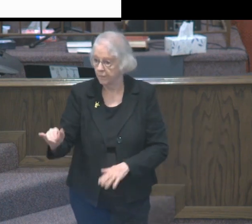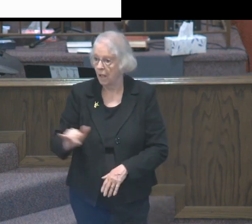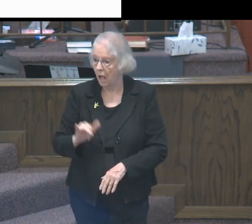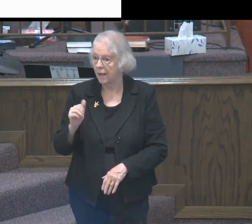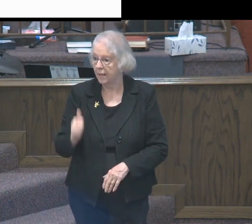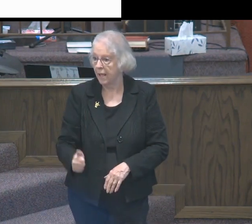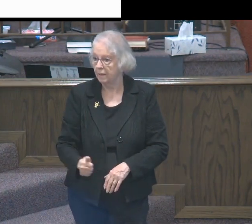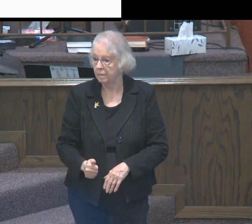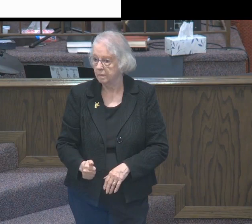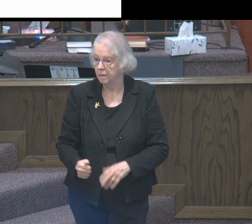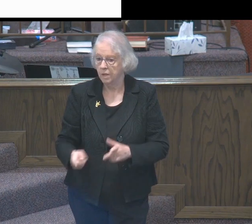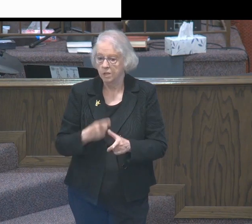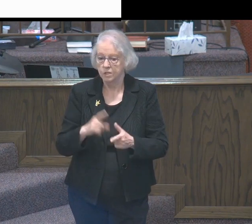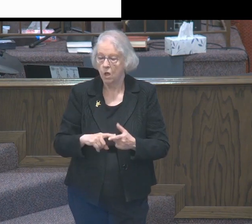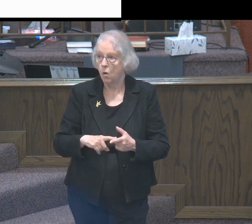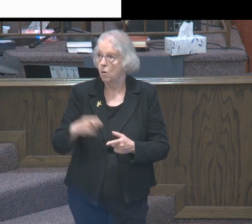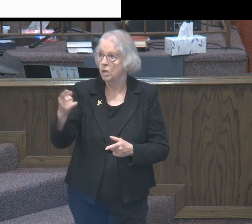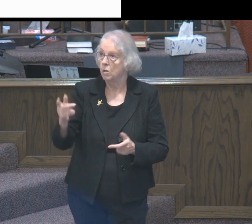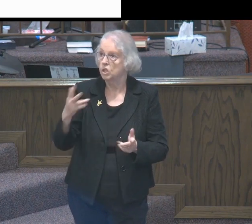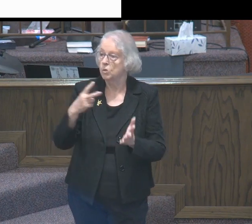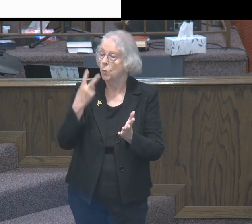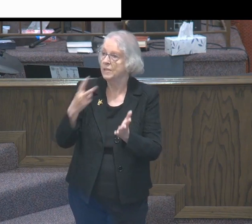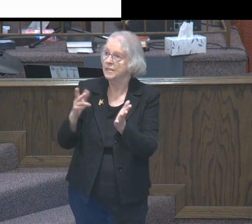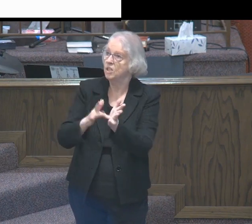Jesus come to fulfill?